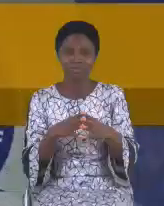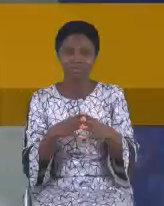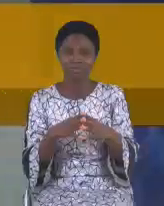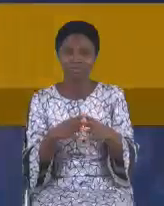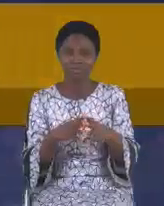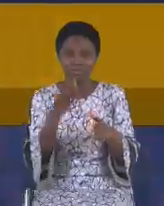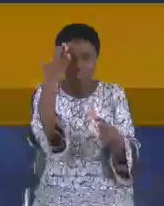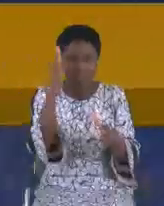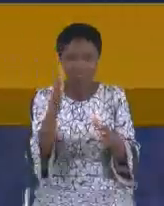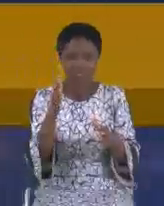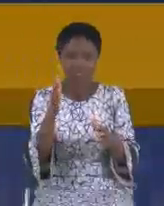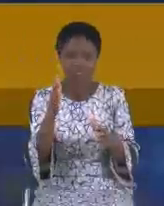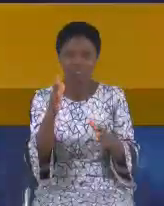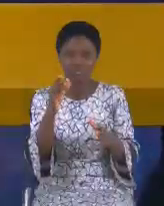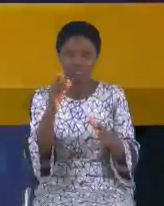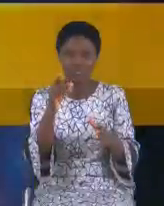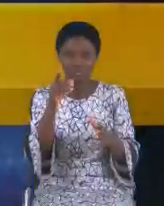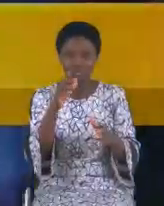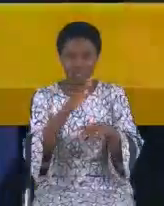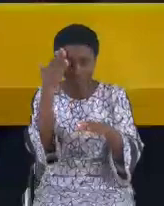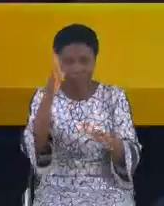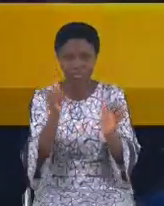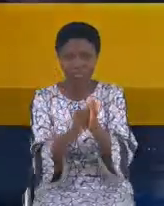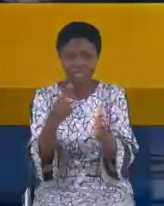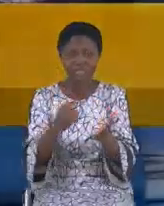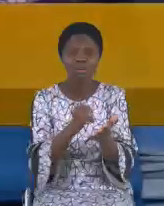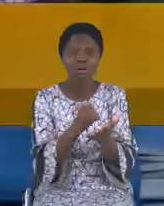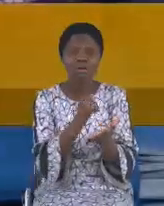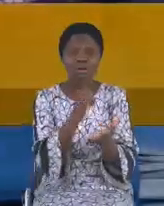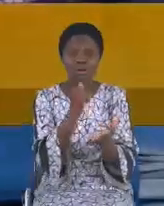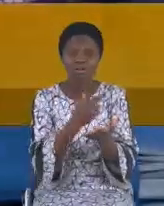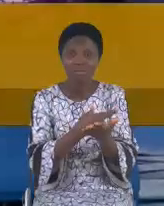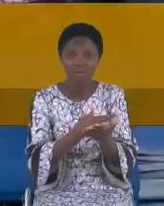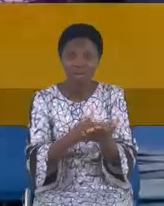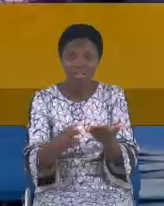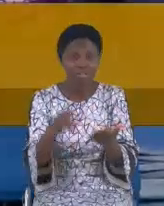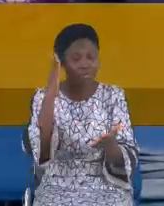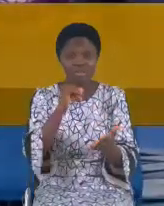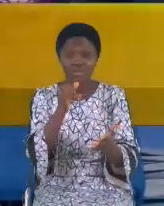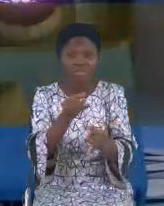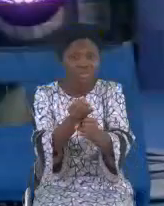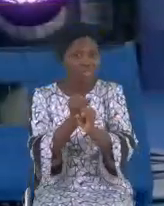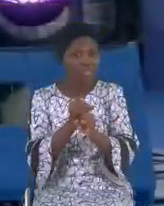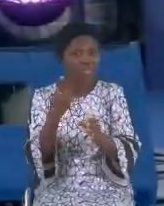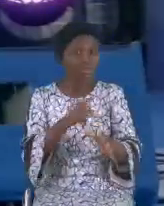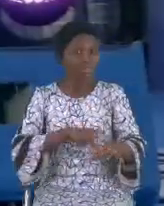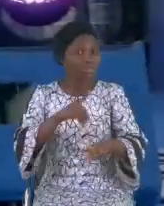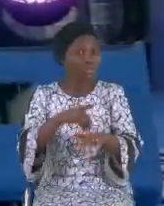not that the unrighteous shall not inherit the kingdom of God? Hold